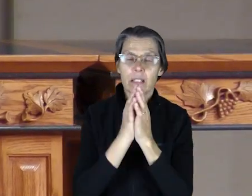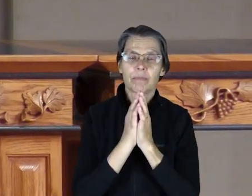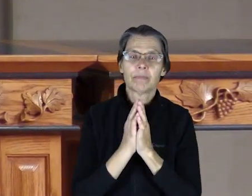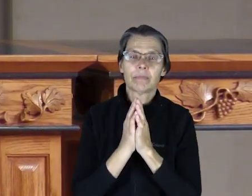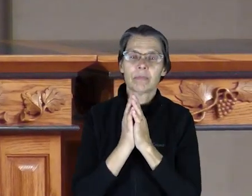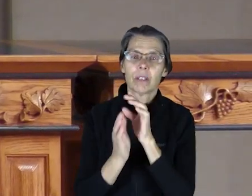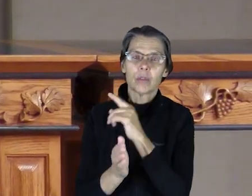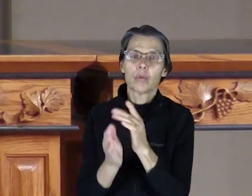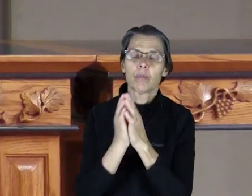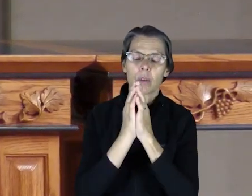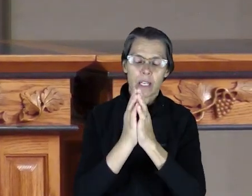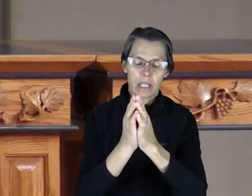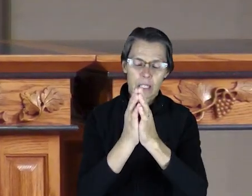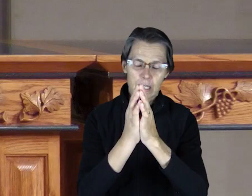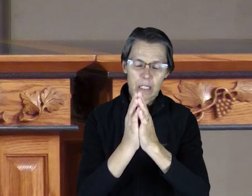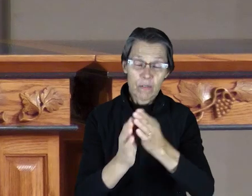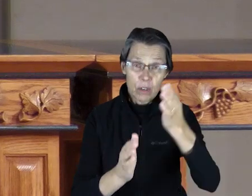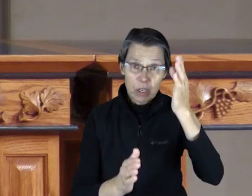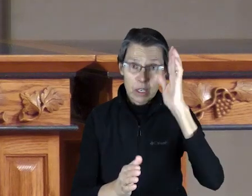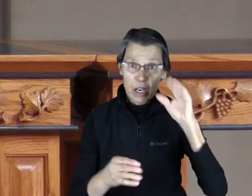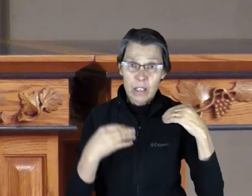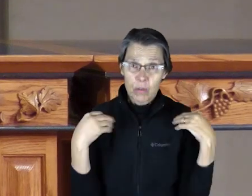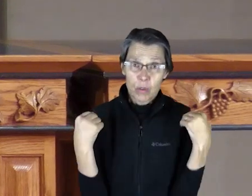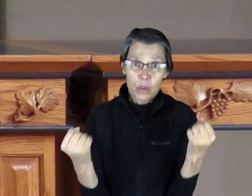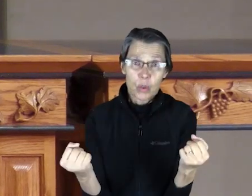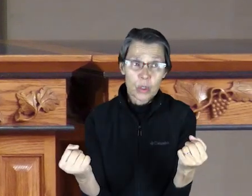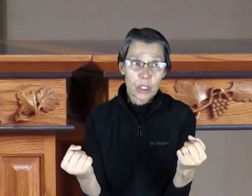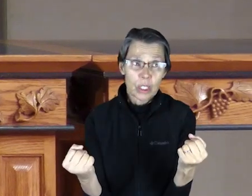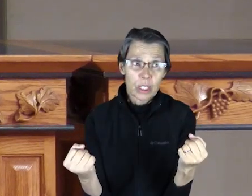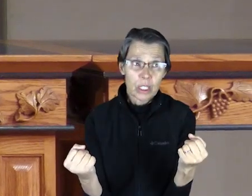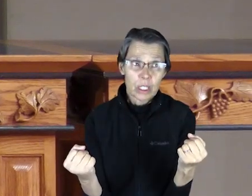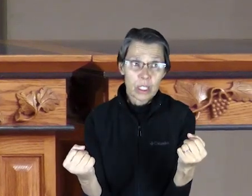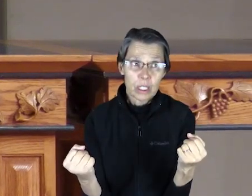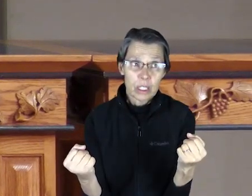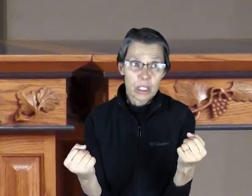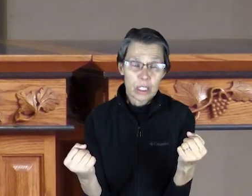And to that, I will ask you to pray for God to give you the courage